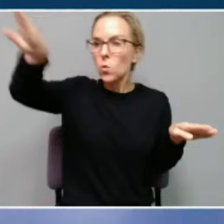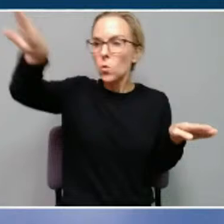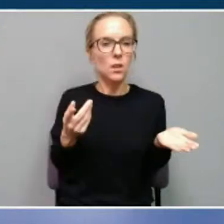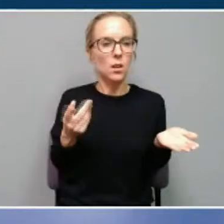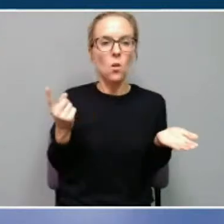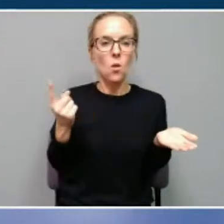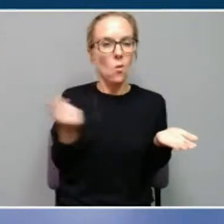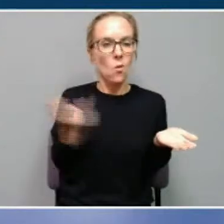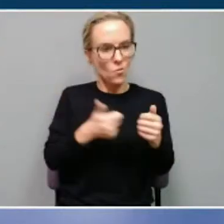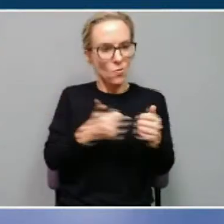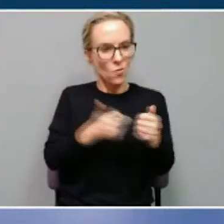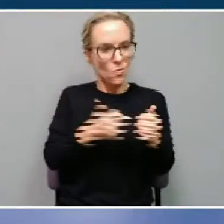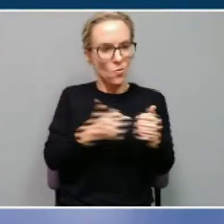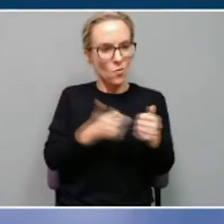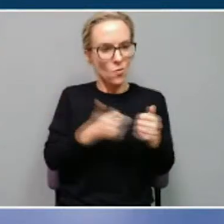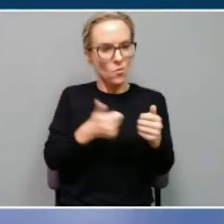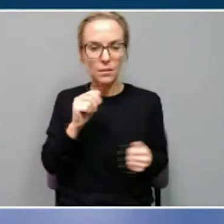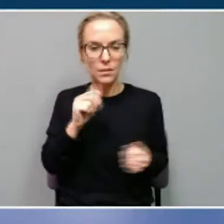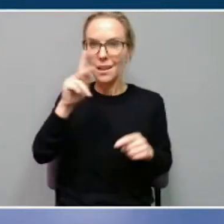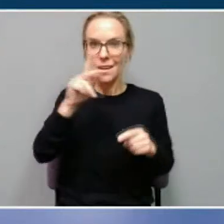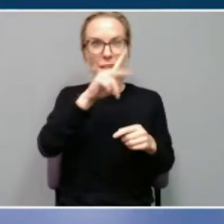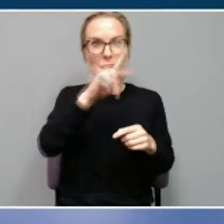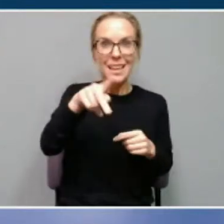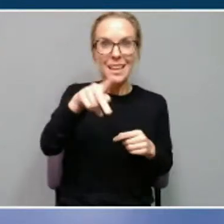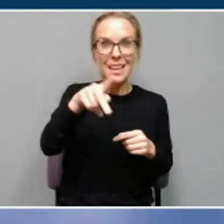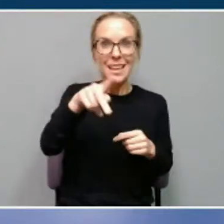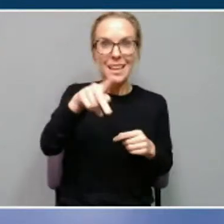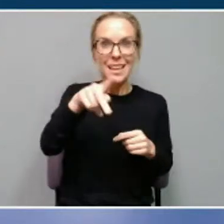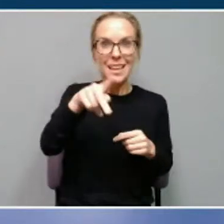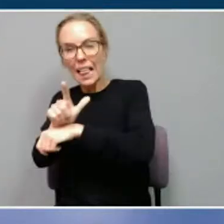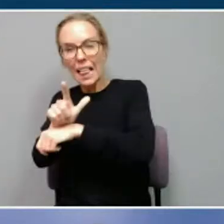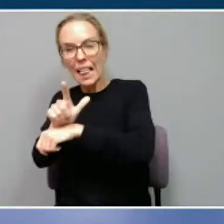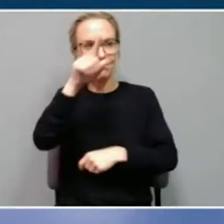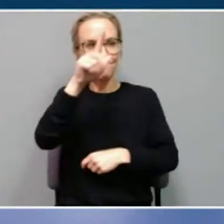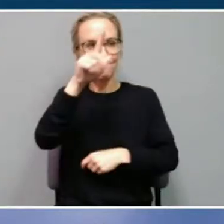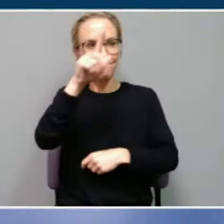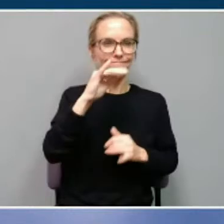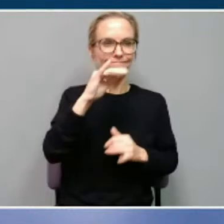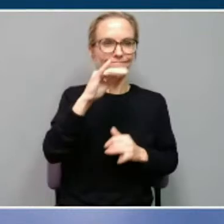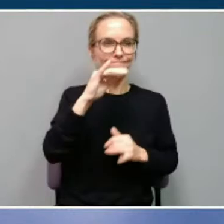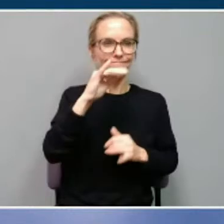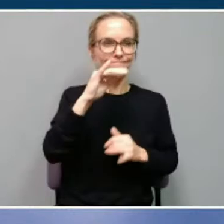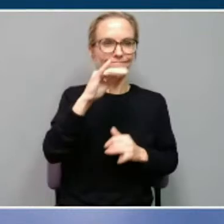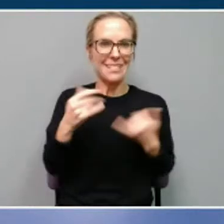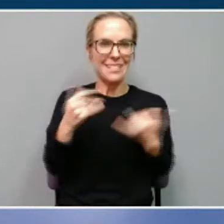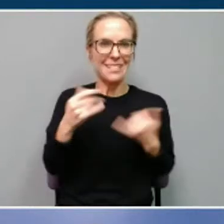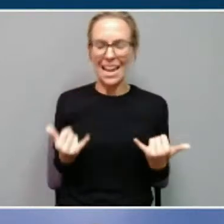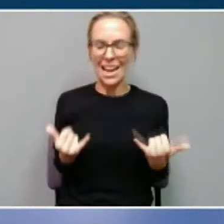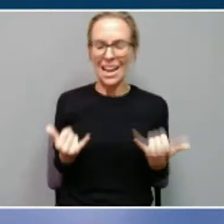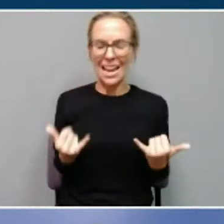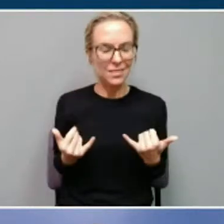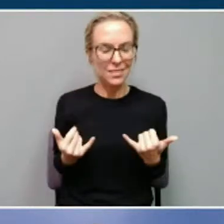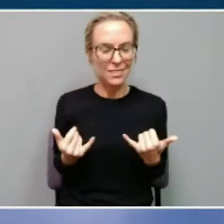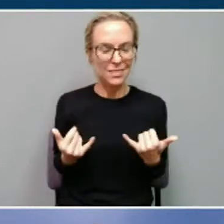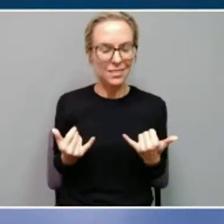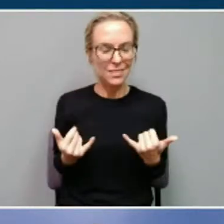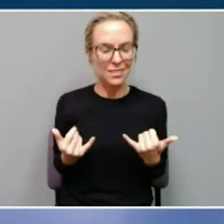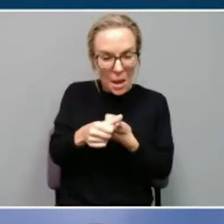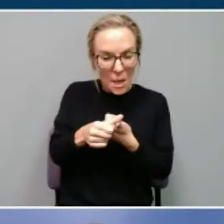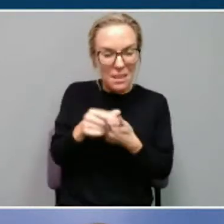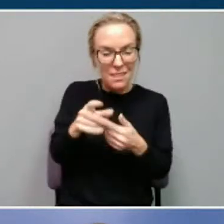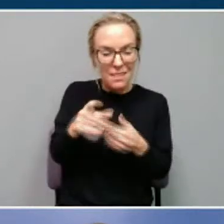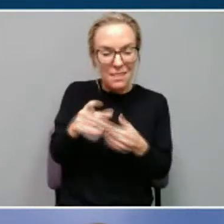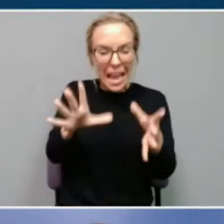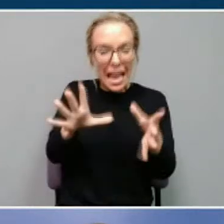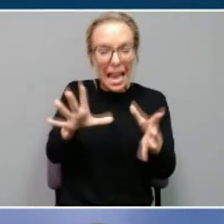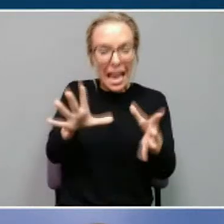avoid. Philadelphia versus St. Louis, we're seeing Philadelphia right now. Remember the impact, the devastation there, so